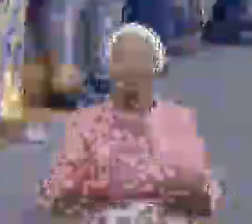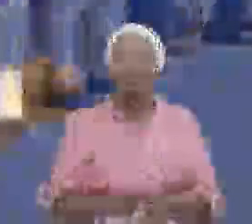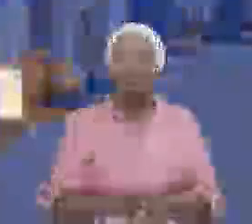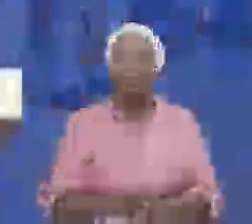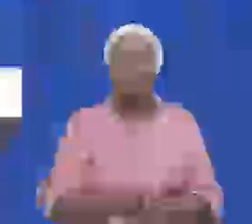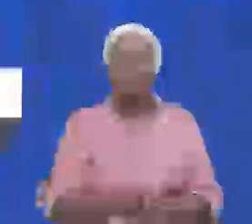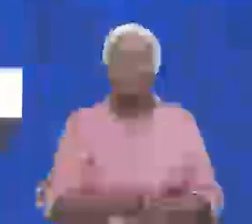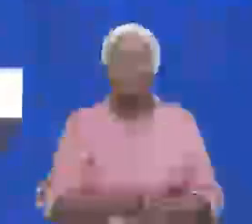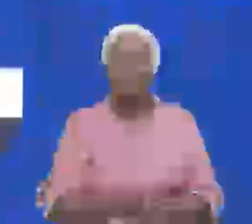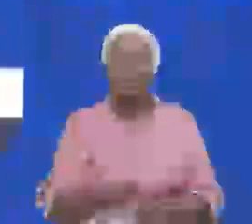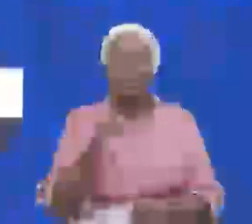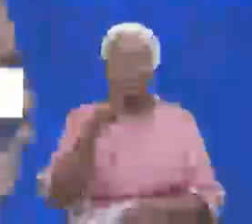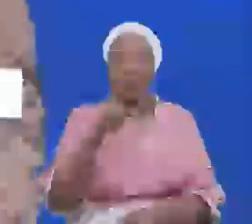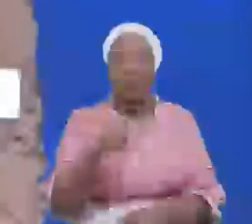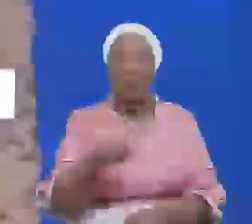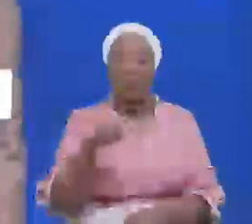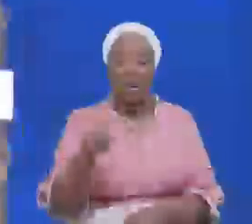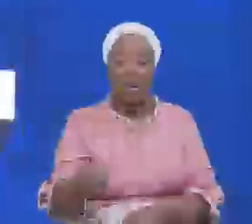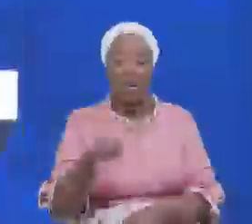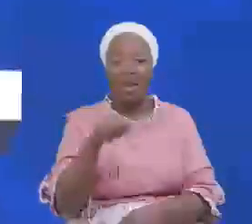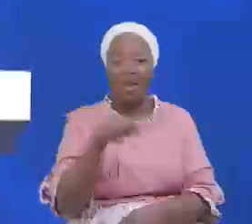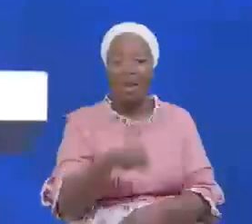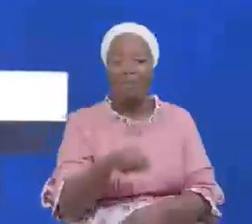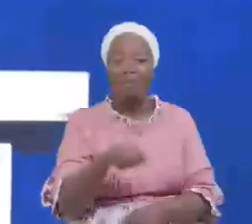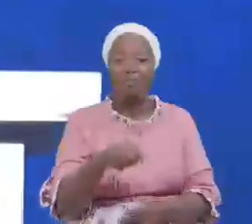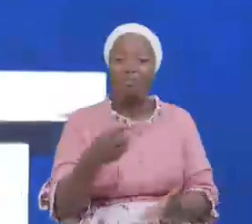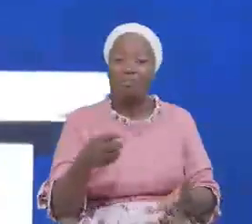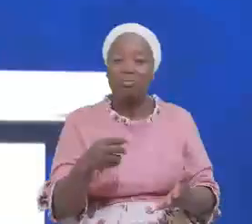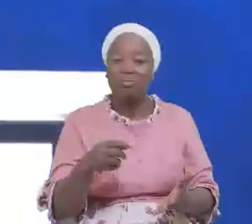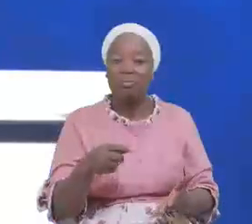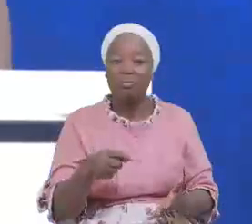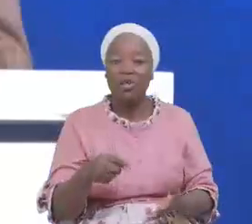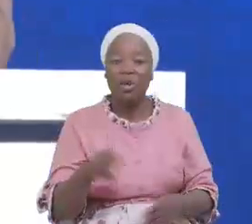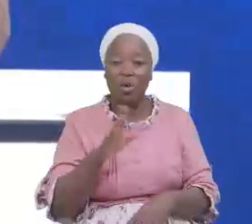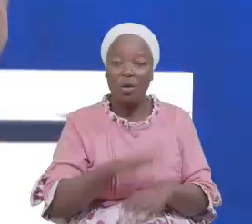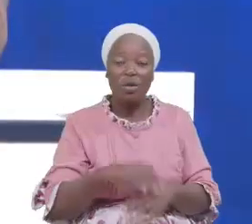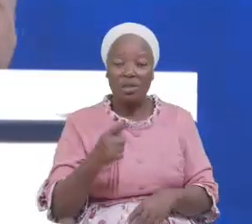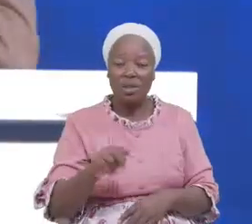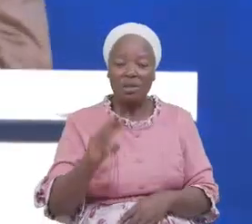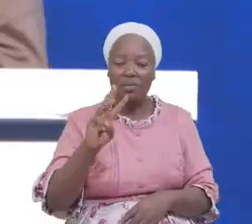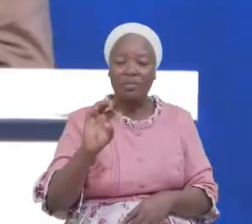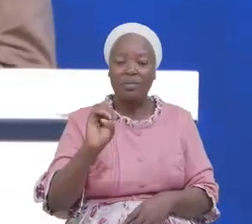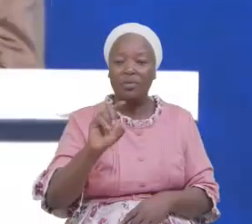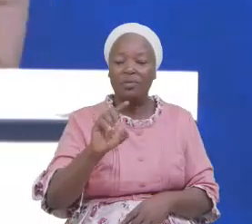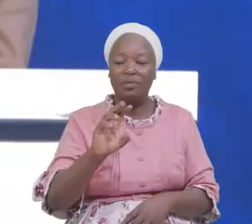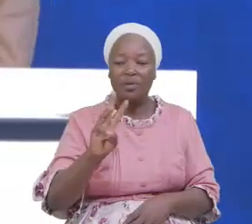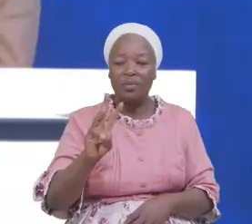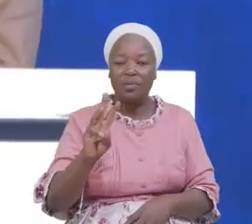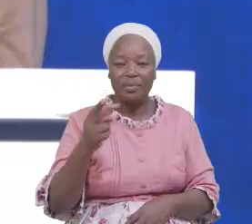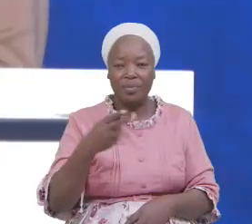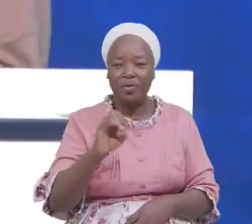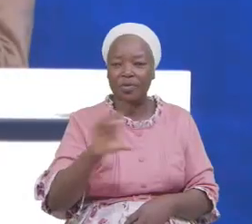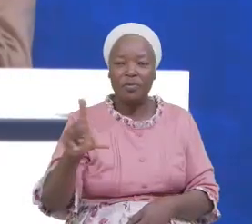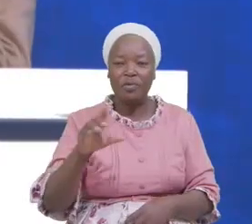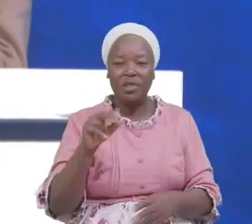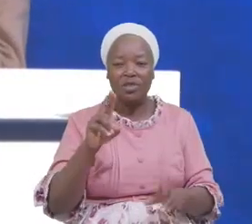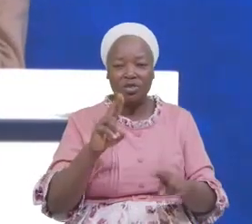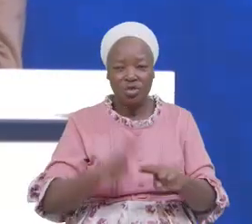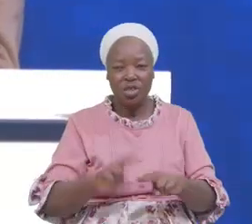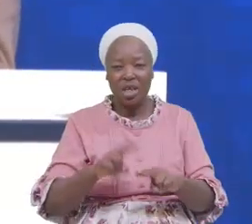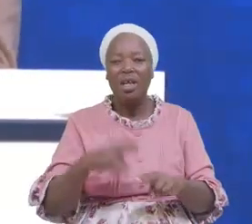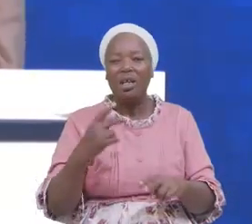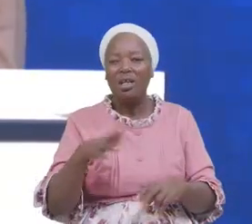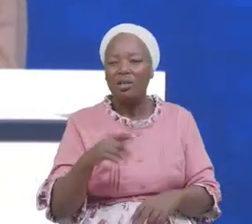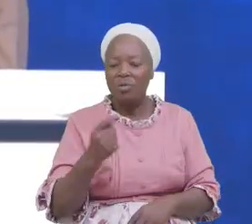You are lame, on a wheelchair, lying on the ground, helpless, the power of the Lord will come to you there